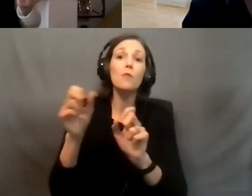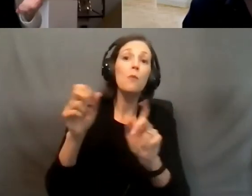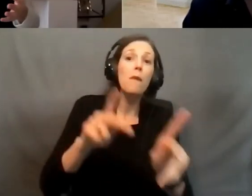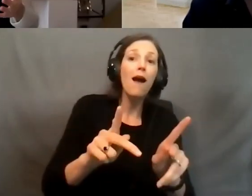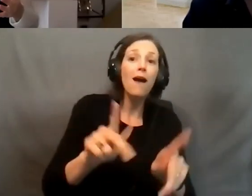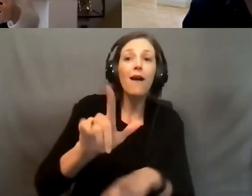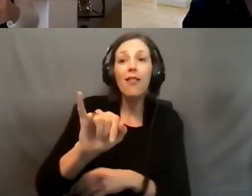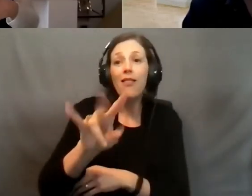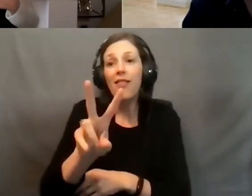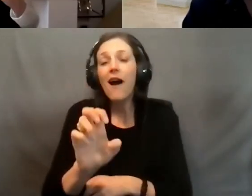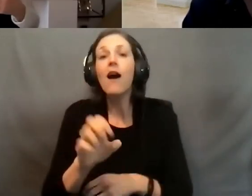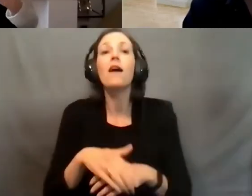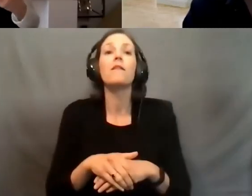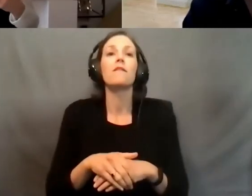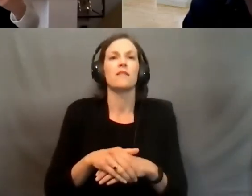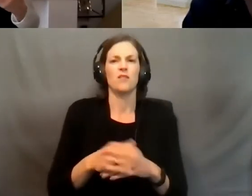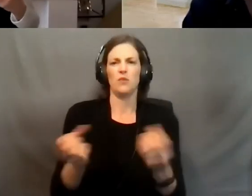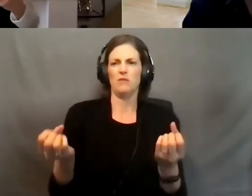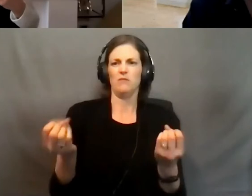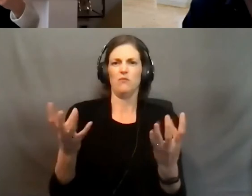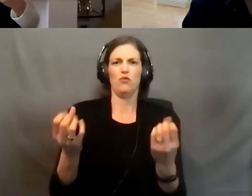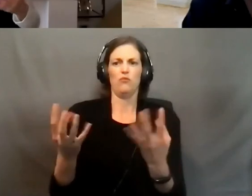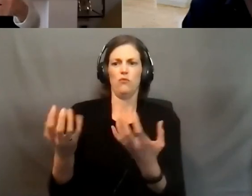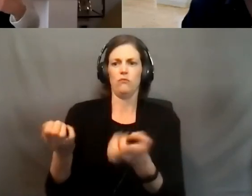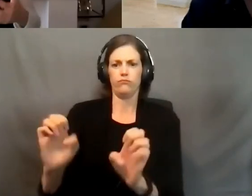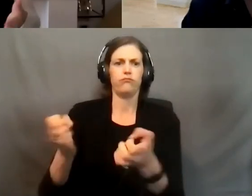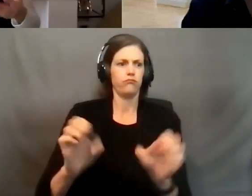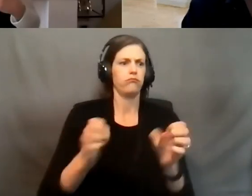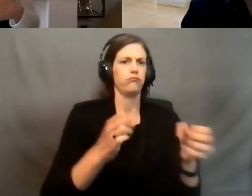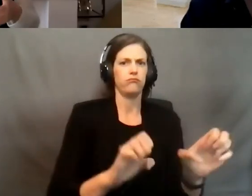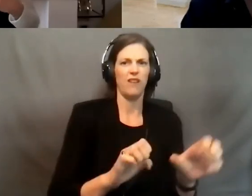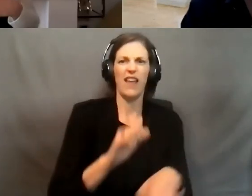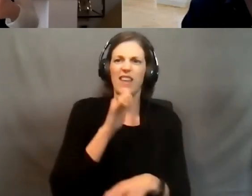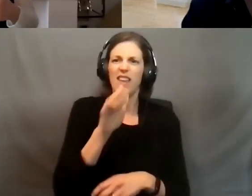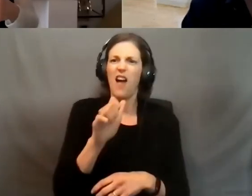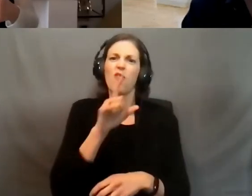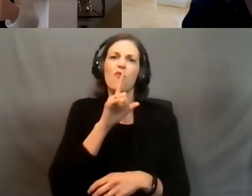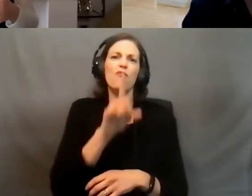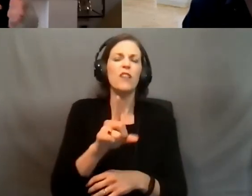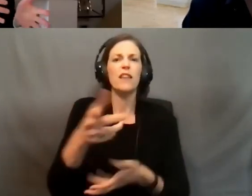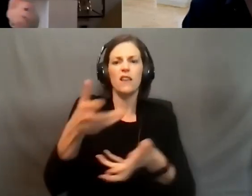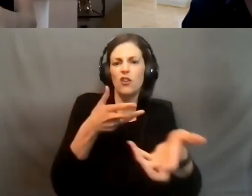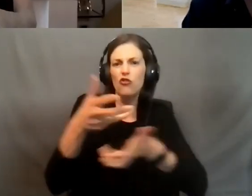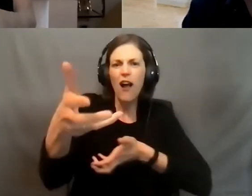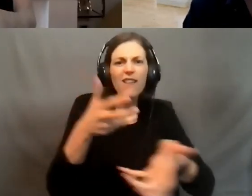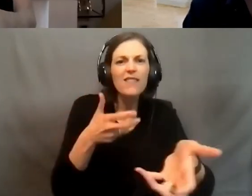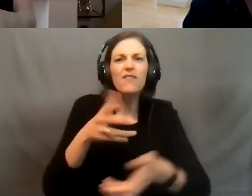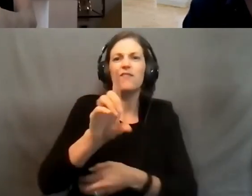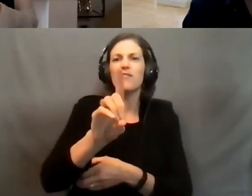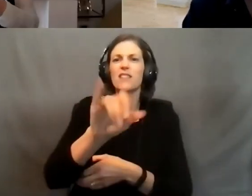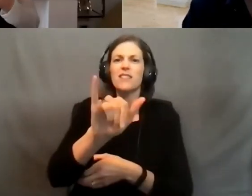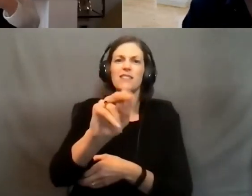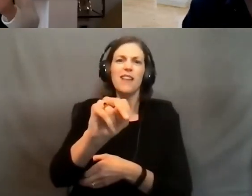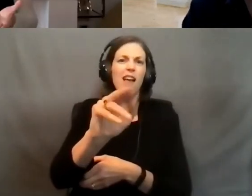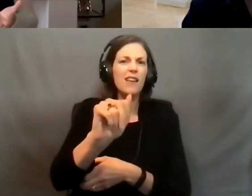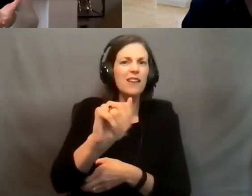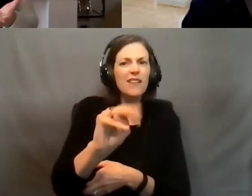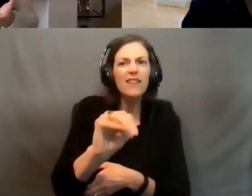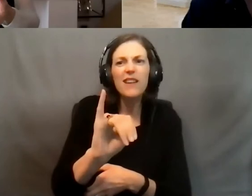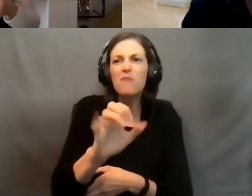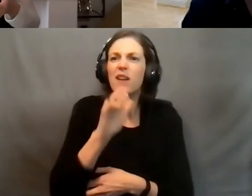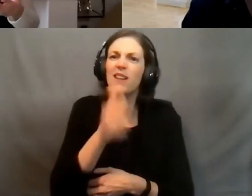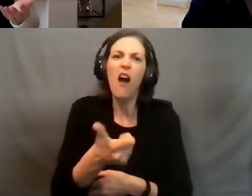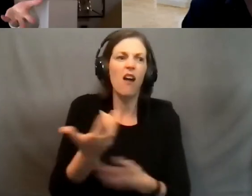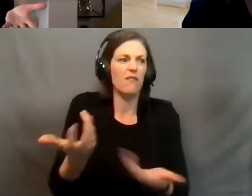And so it is multiple efforts and not very dynamic or interactive because, of course, the discussion